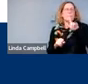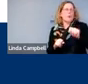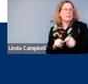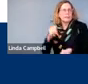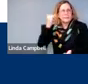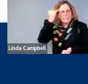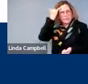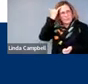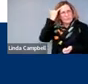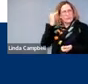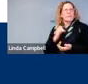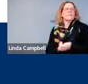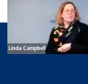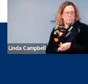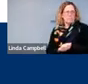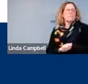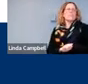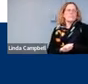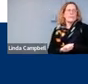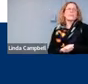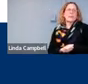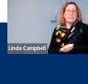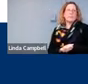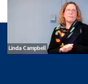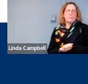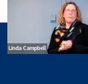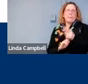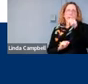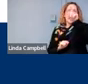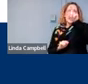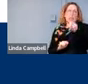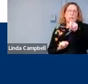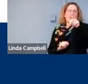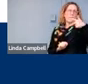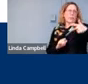that's out of what you've seen normally, report it.